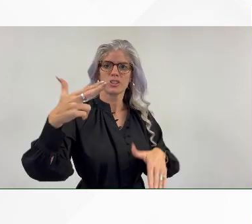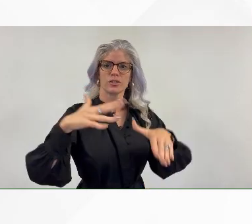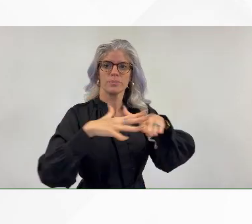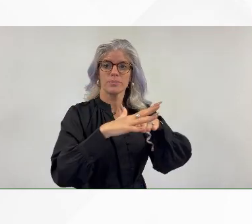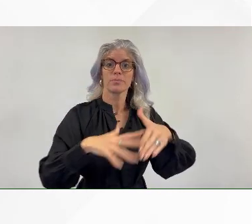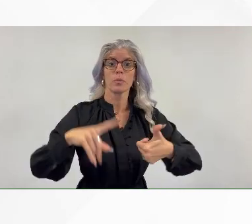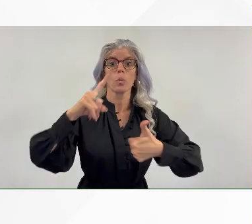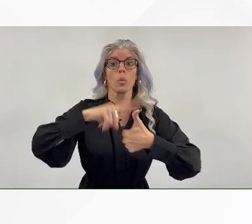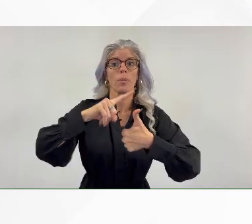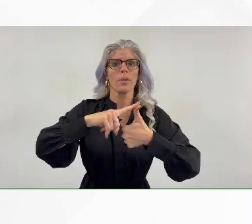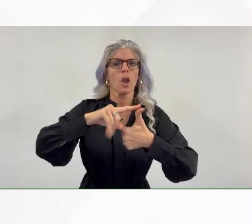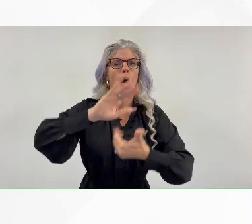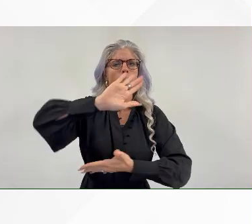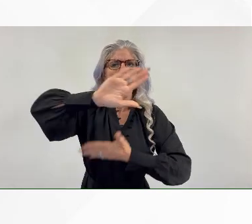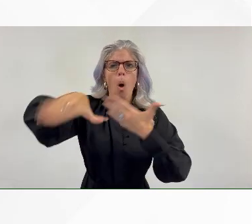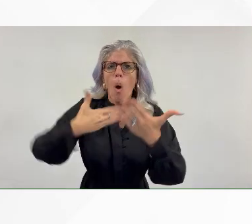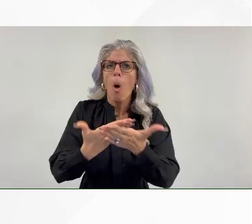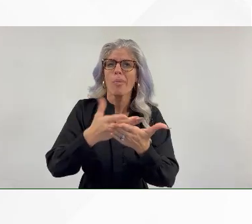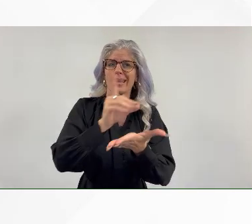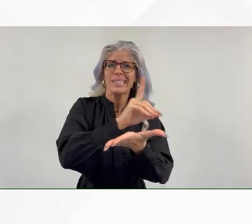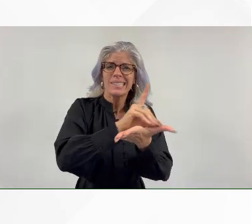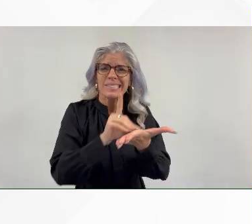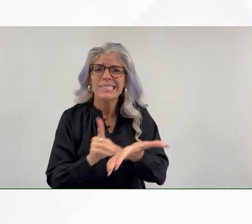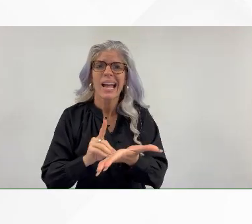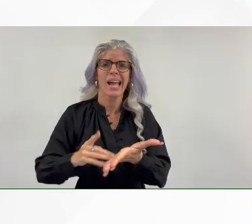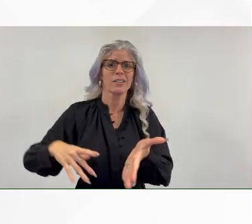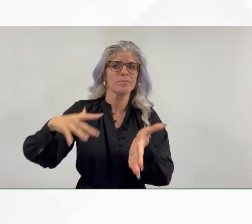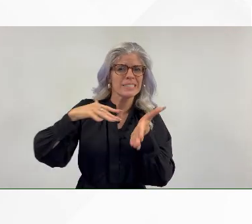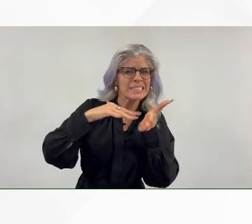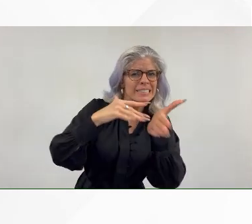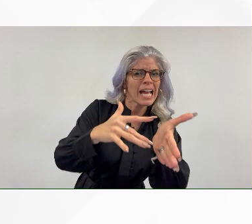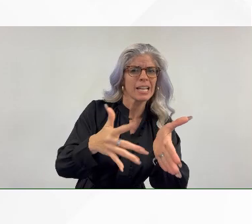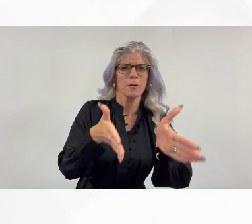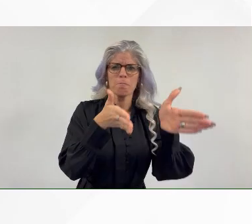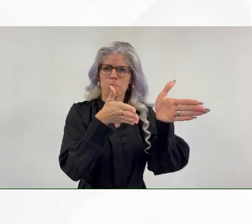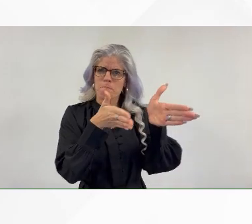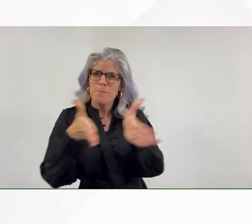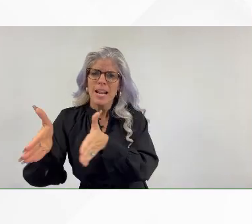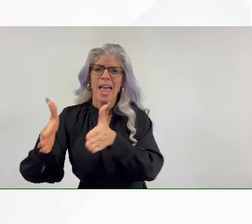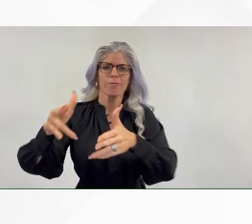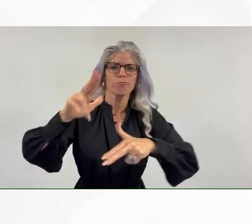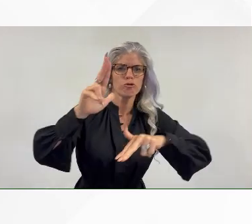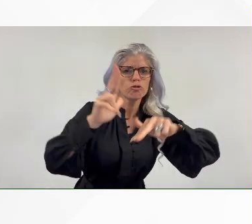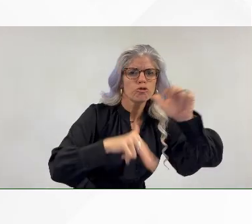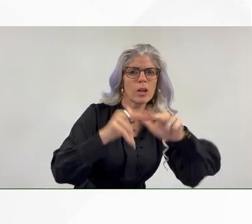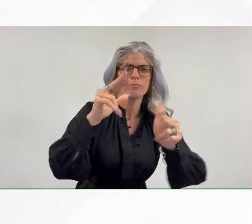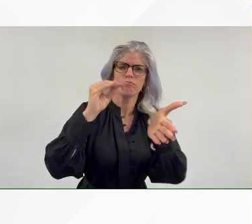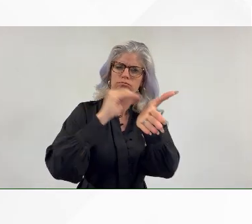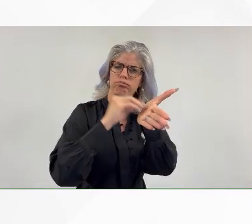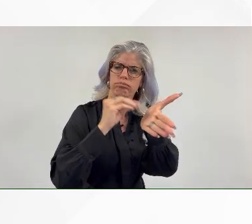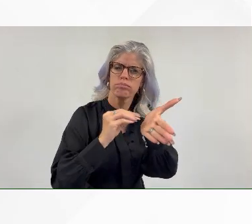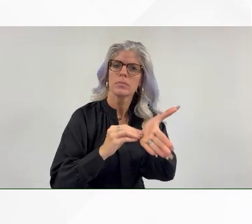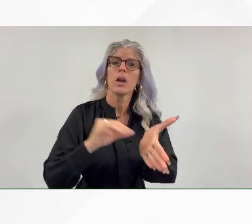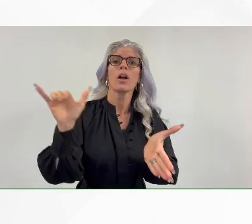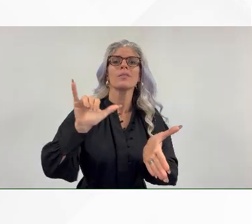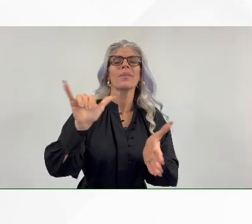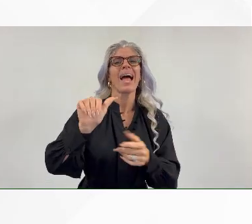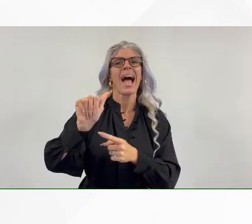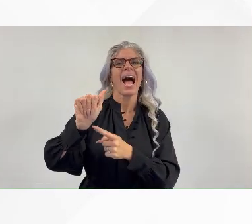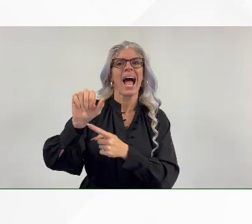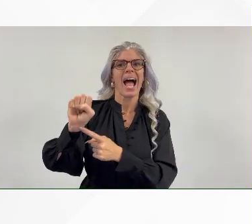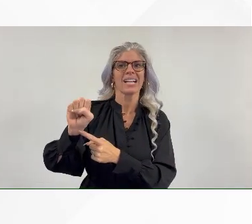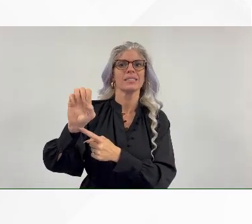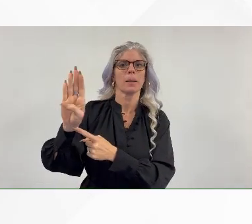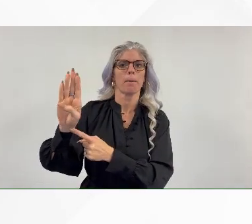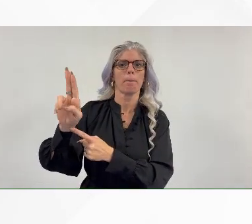the original nourishment, all studies, plans, construction documents, and as-built for every renourishment,